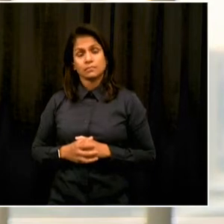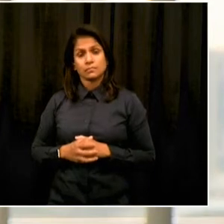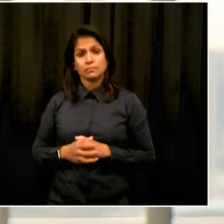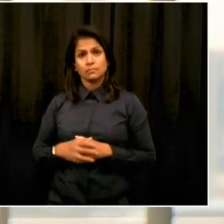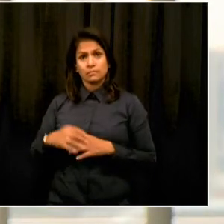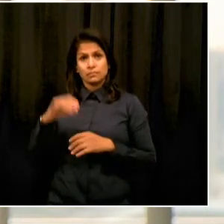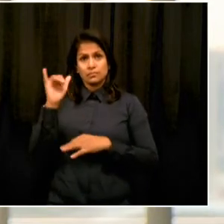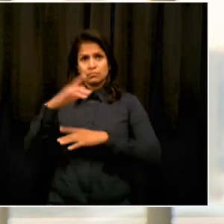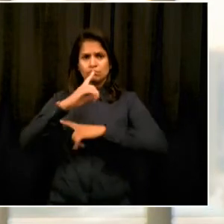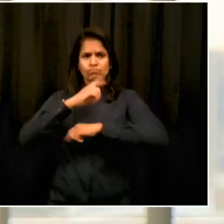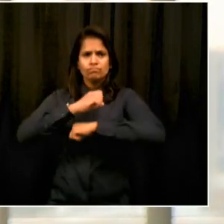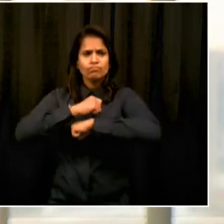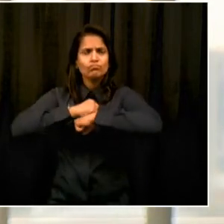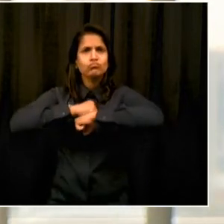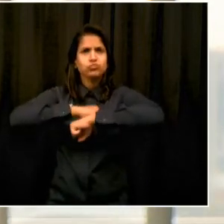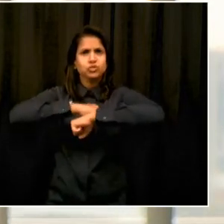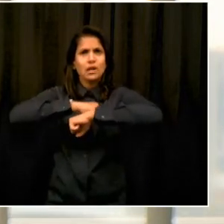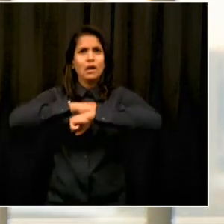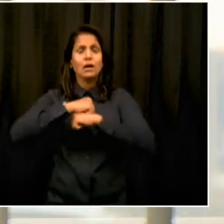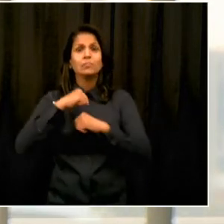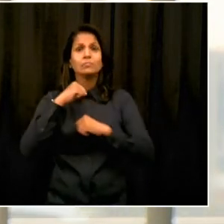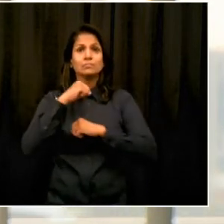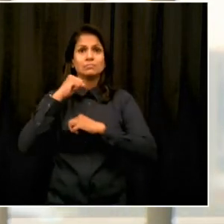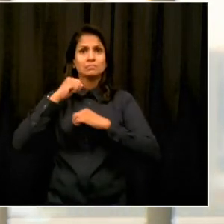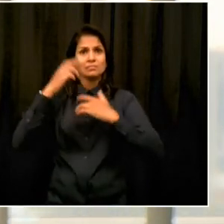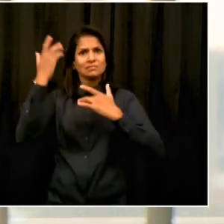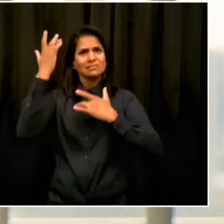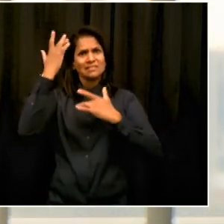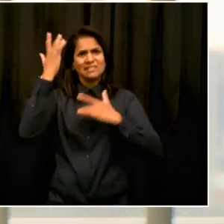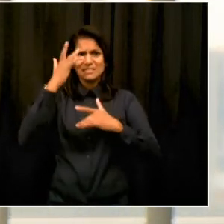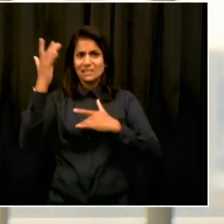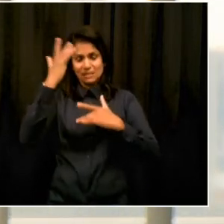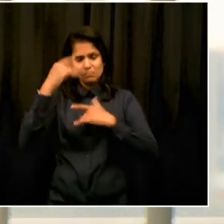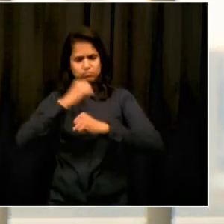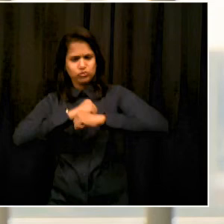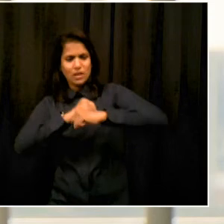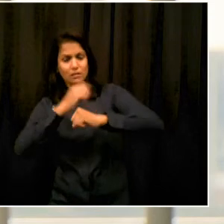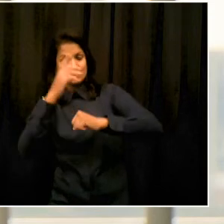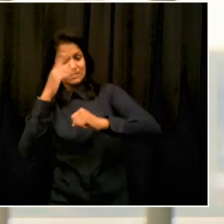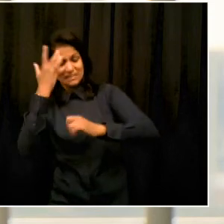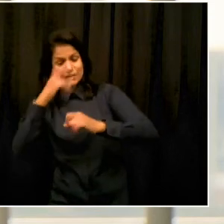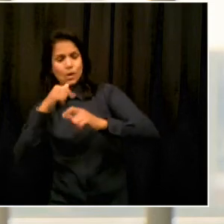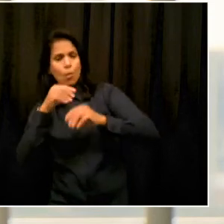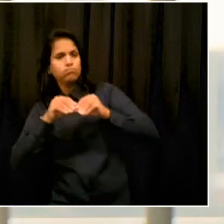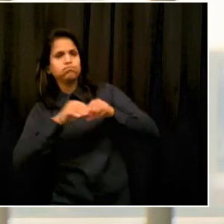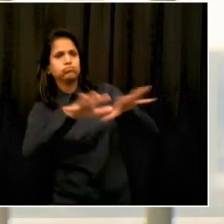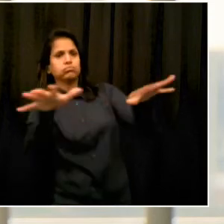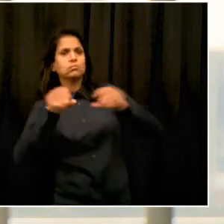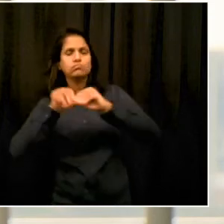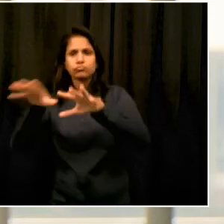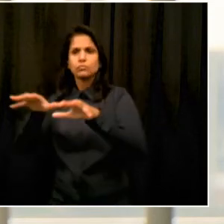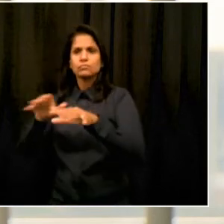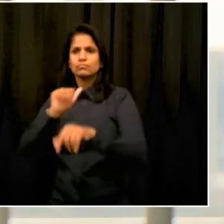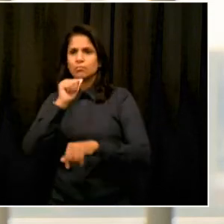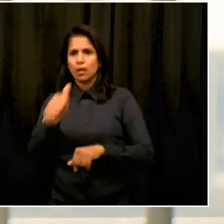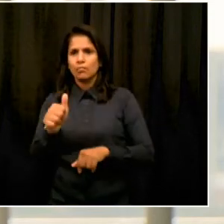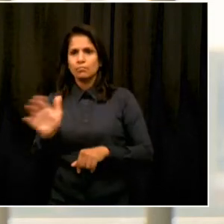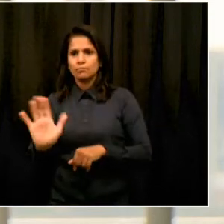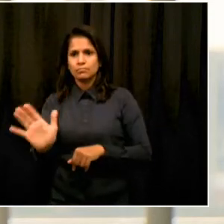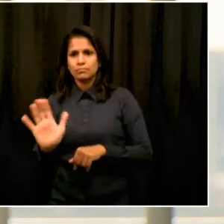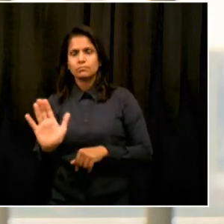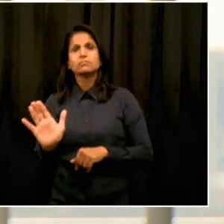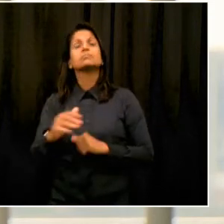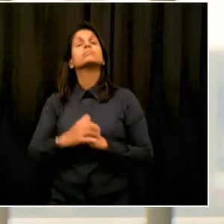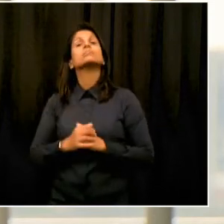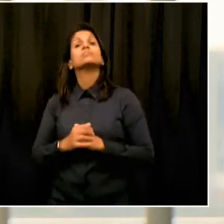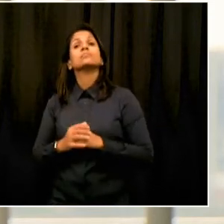the emergence of new infectious diseases. So we have the opportunity to share the lessons that New York City has learned with